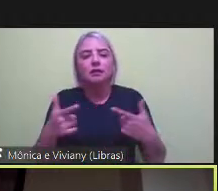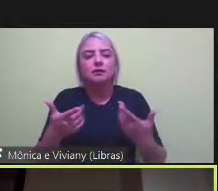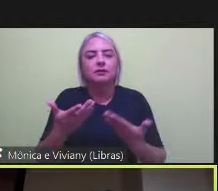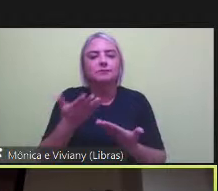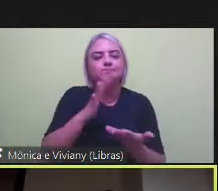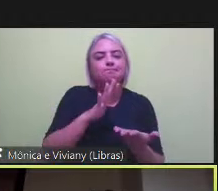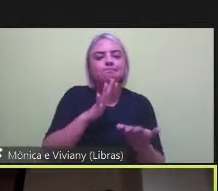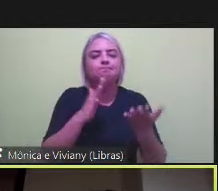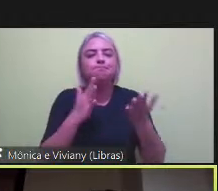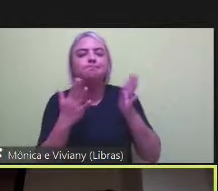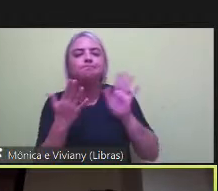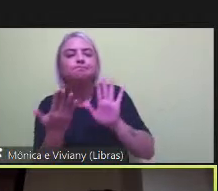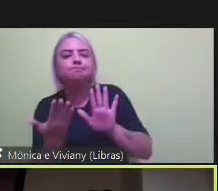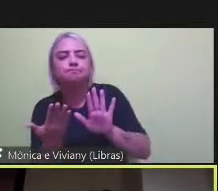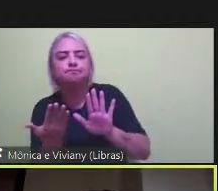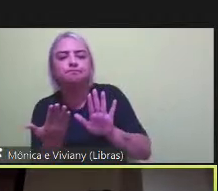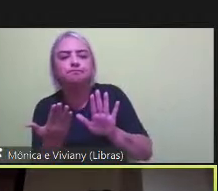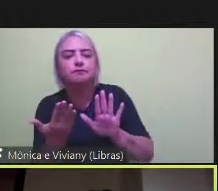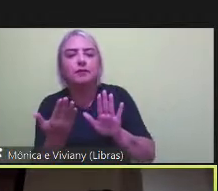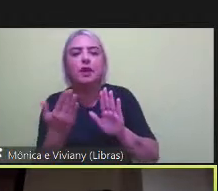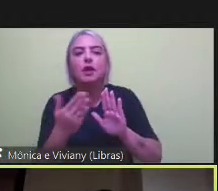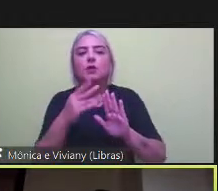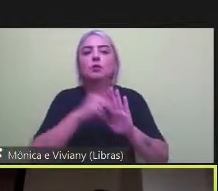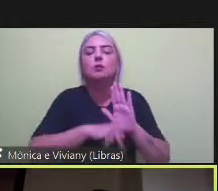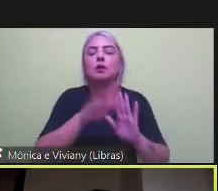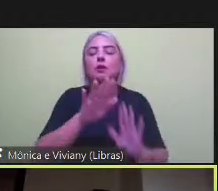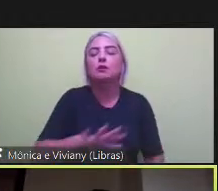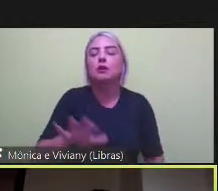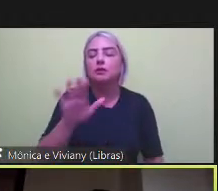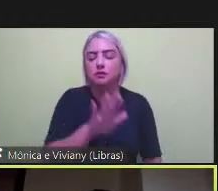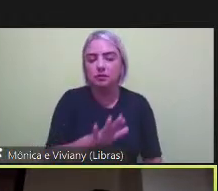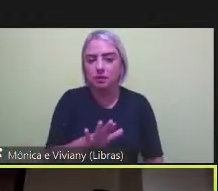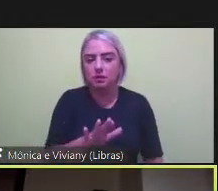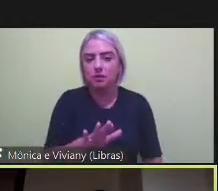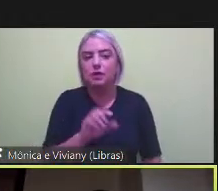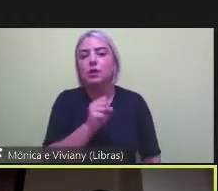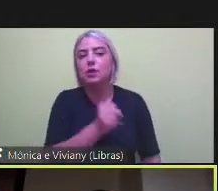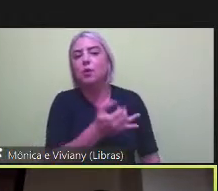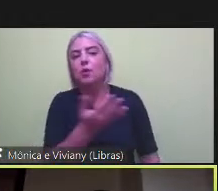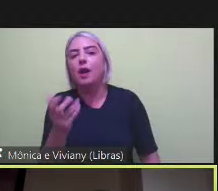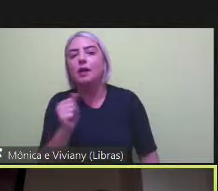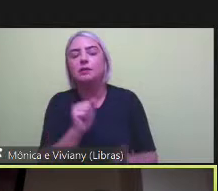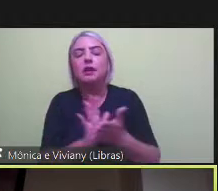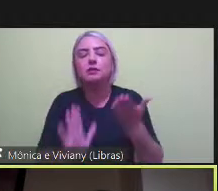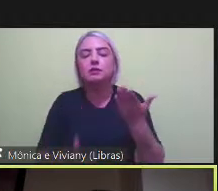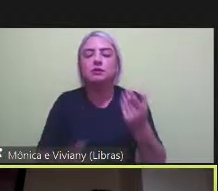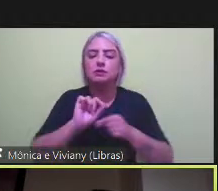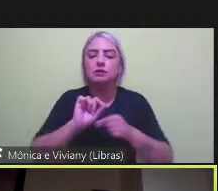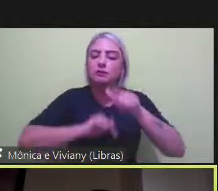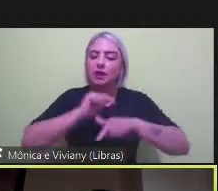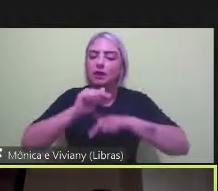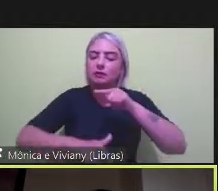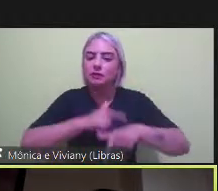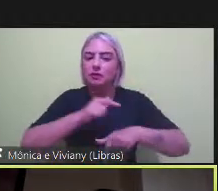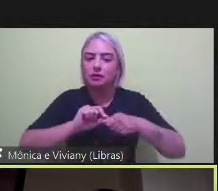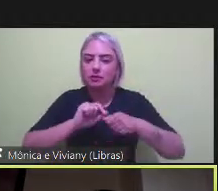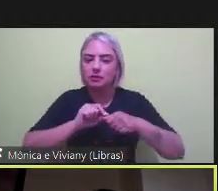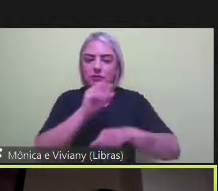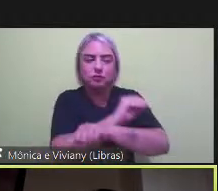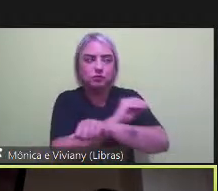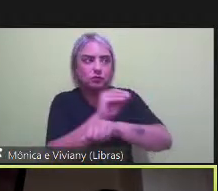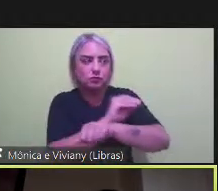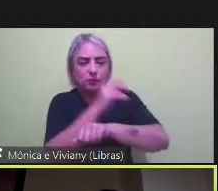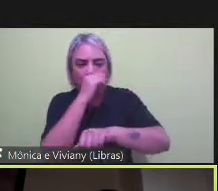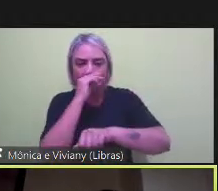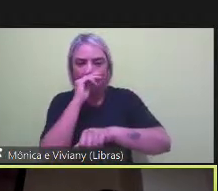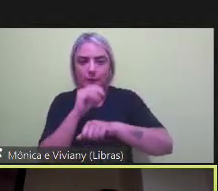a greater interface between the national program and the actions that are developed